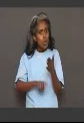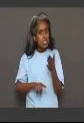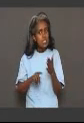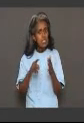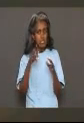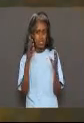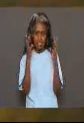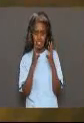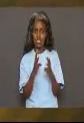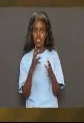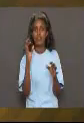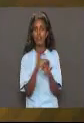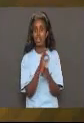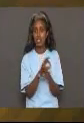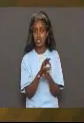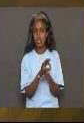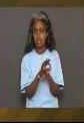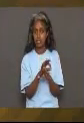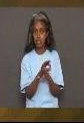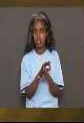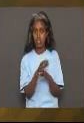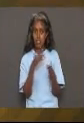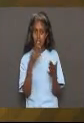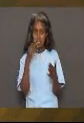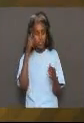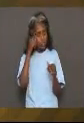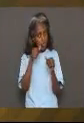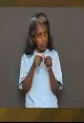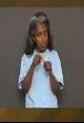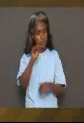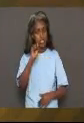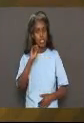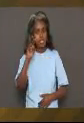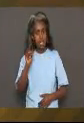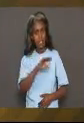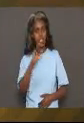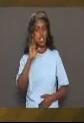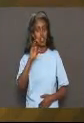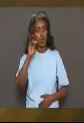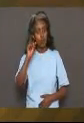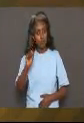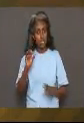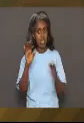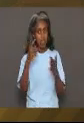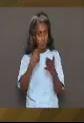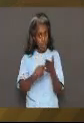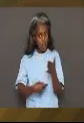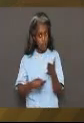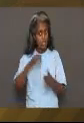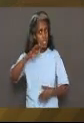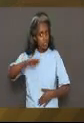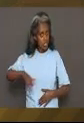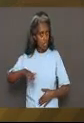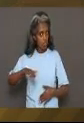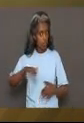function! Now that we have the sine and cosine values, the rest should